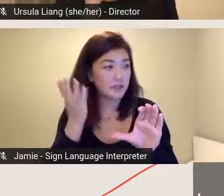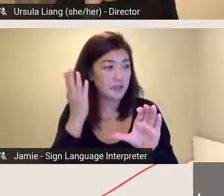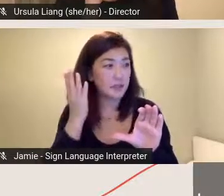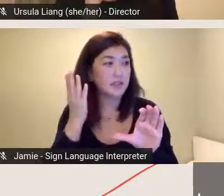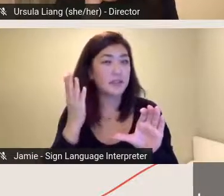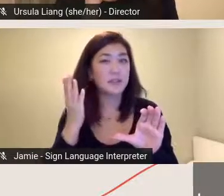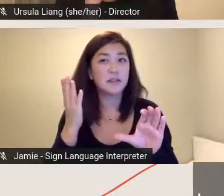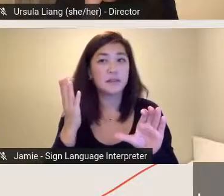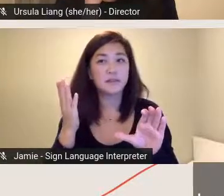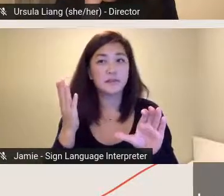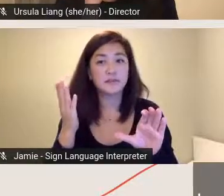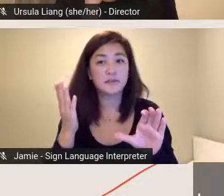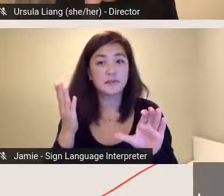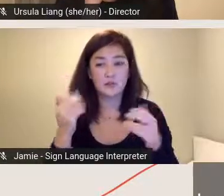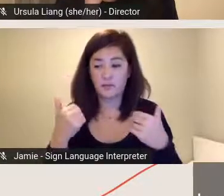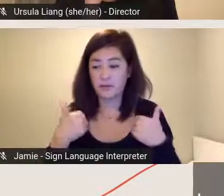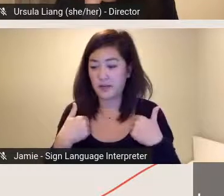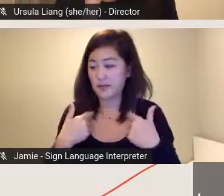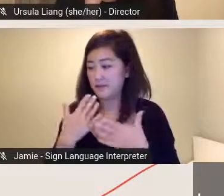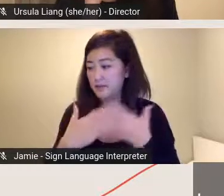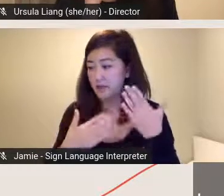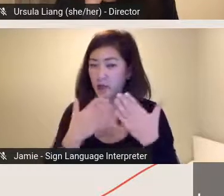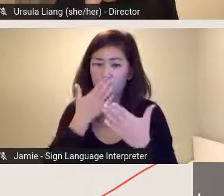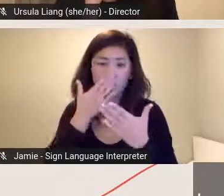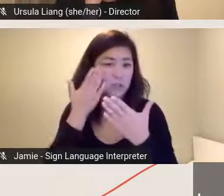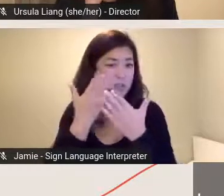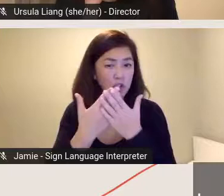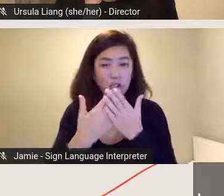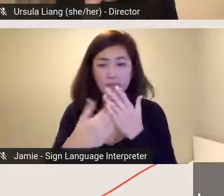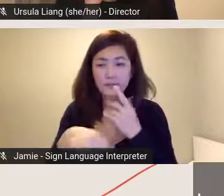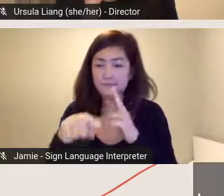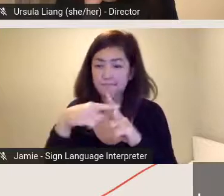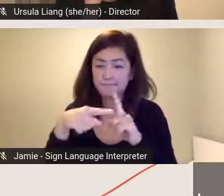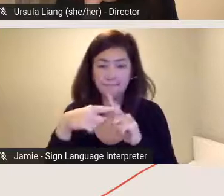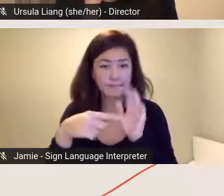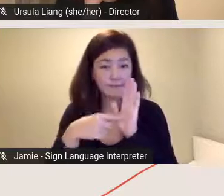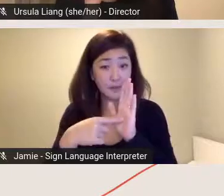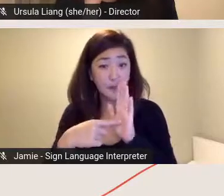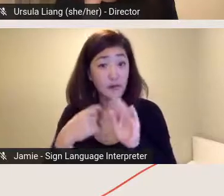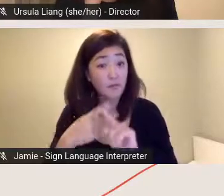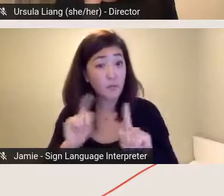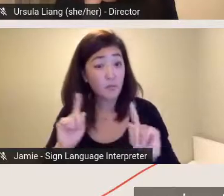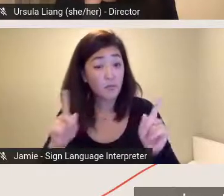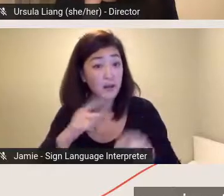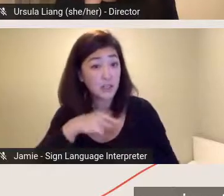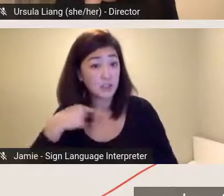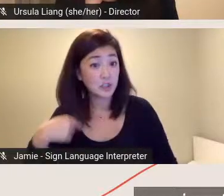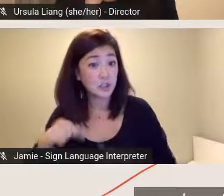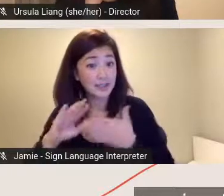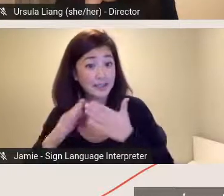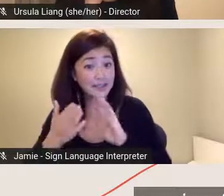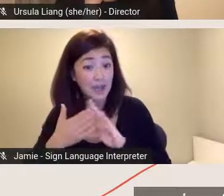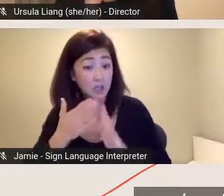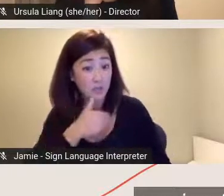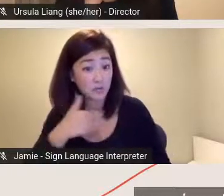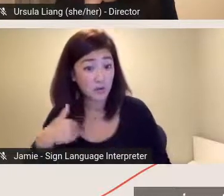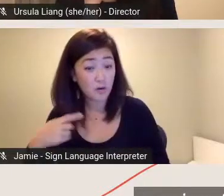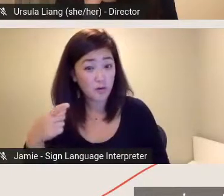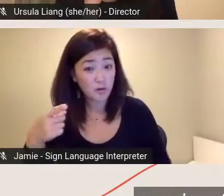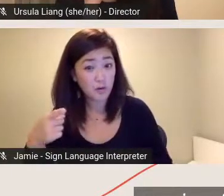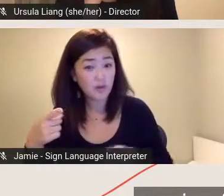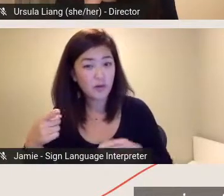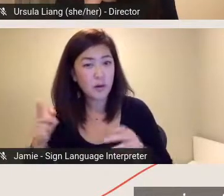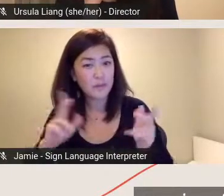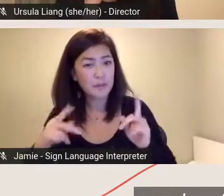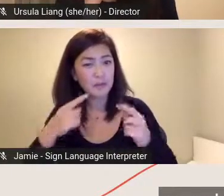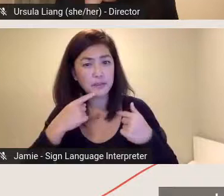think that there have been some incredible examples, you know, coming from within Chinatown